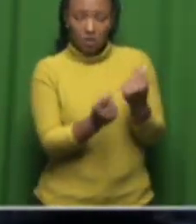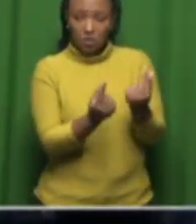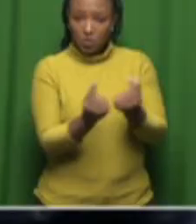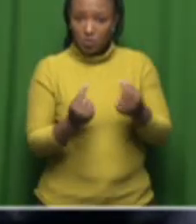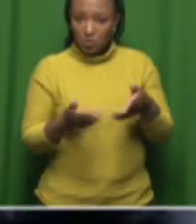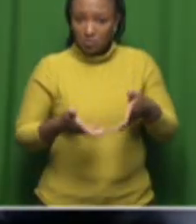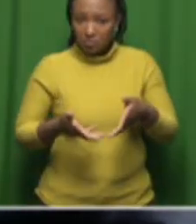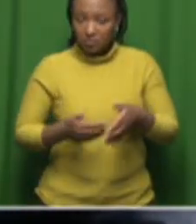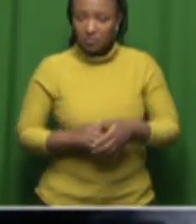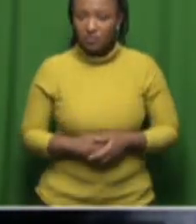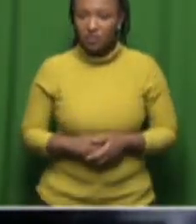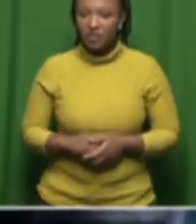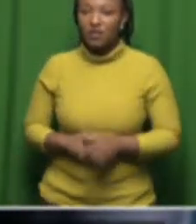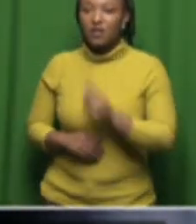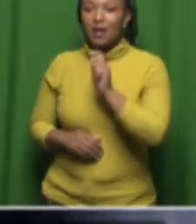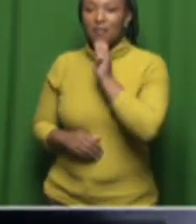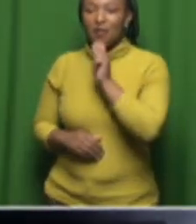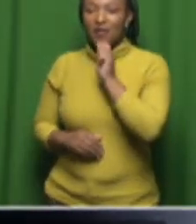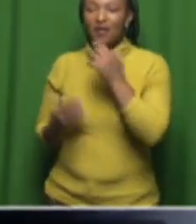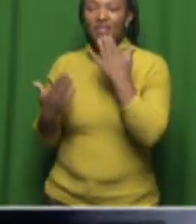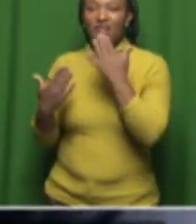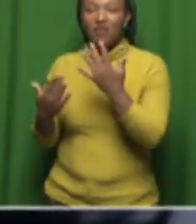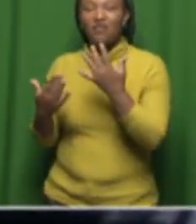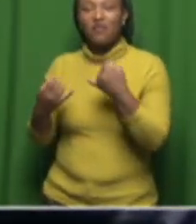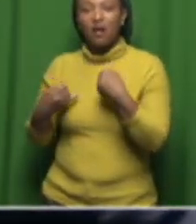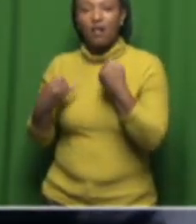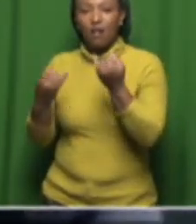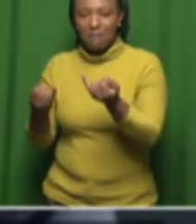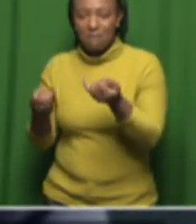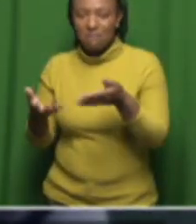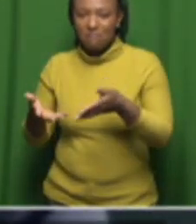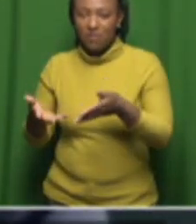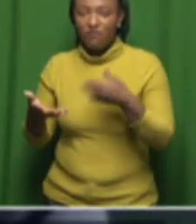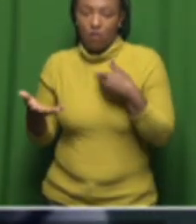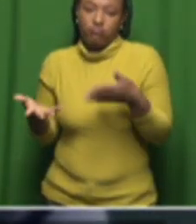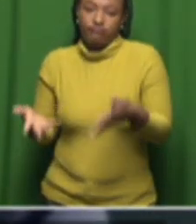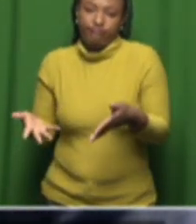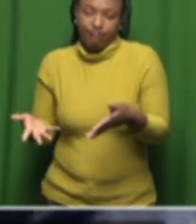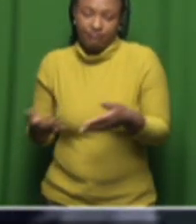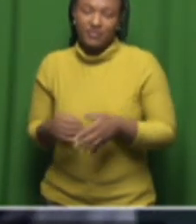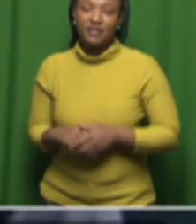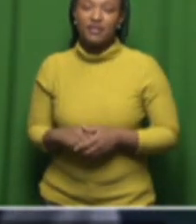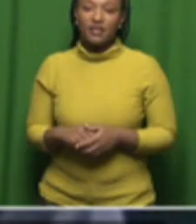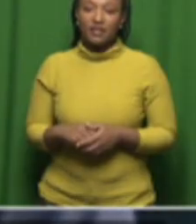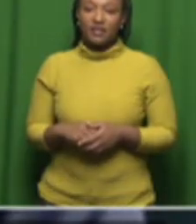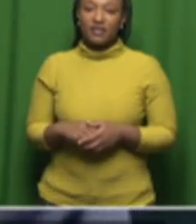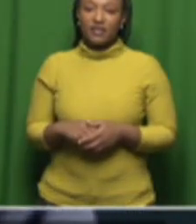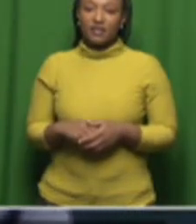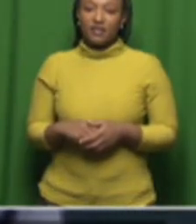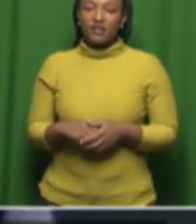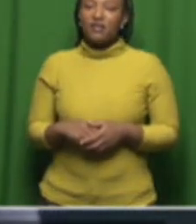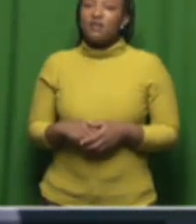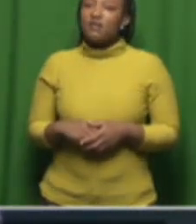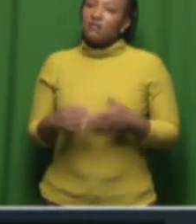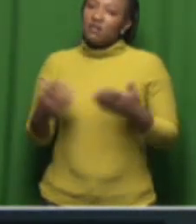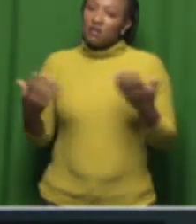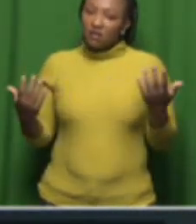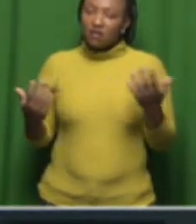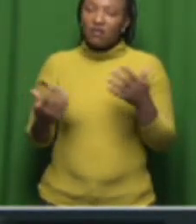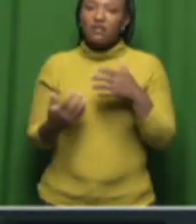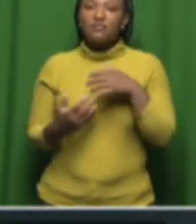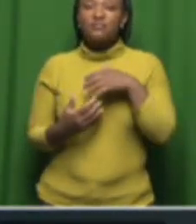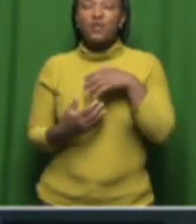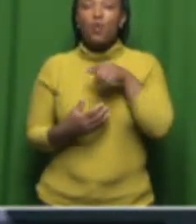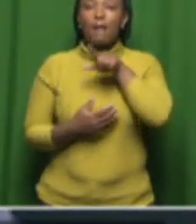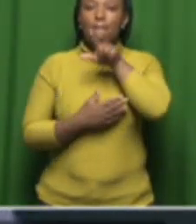at SANCCOB. Good morning, and thank you for having us. So we rescue the wild seabirds from